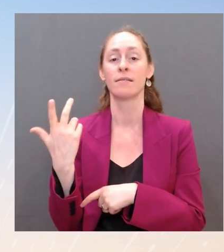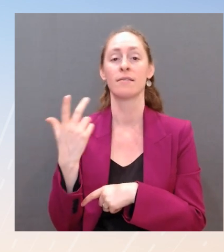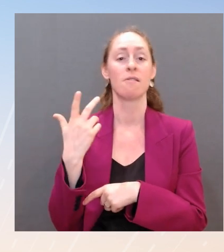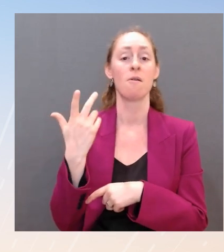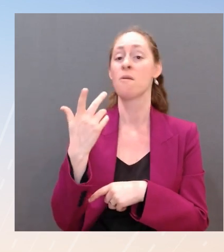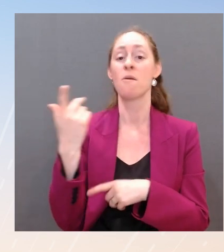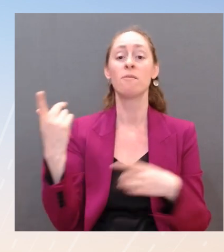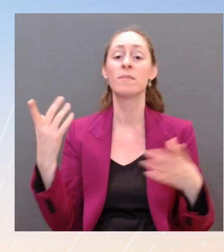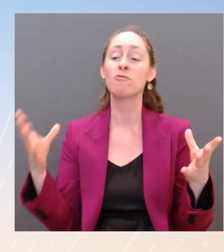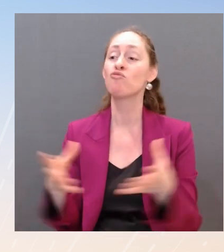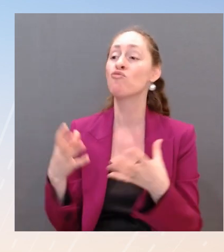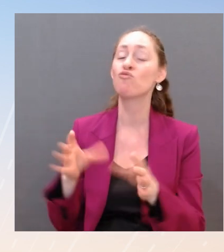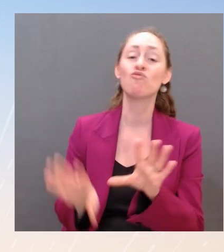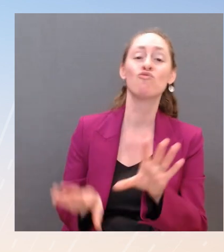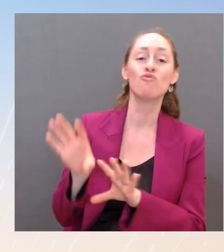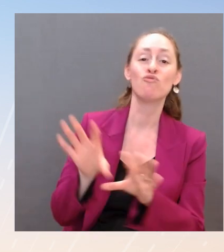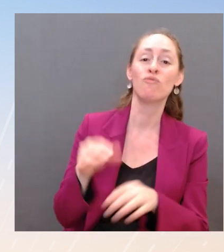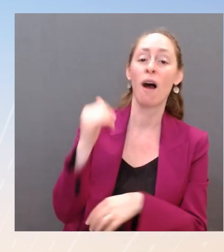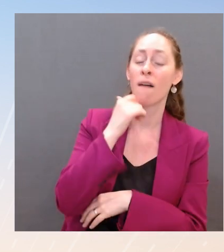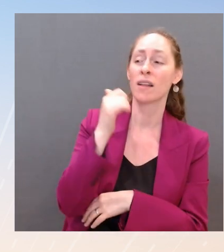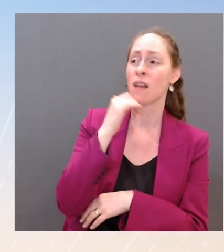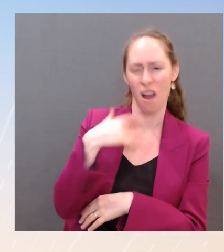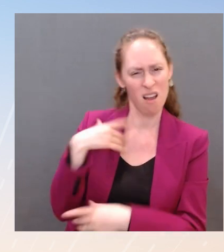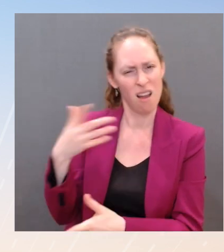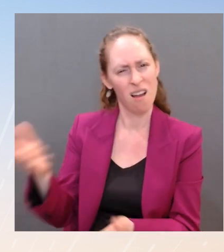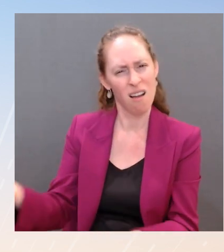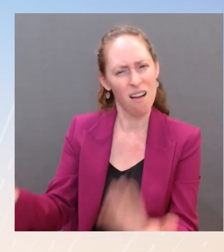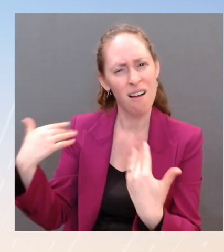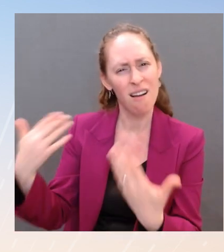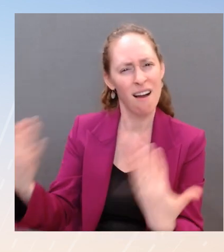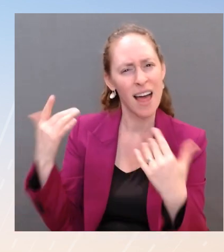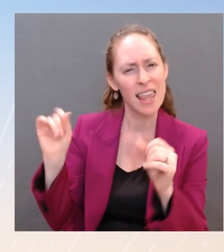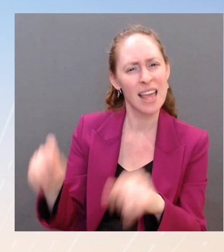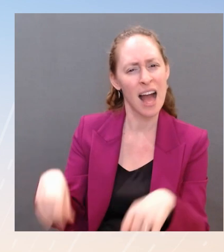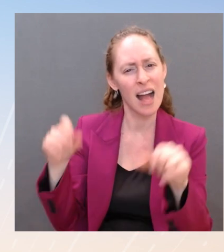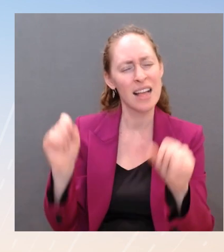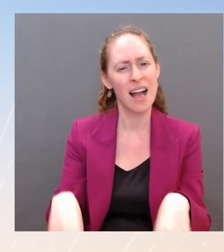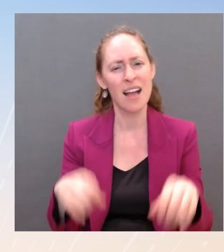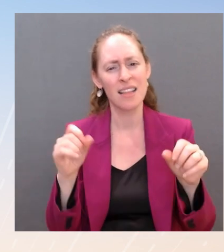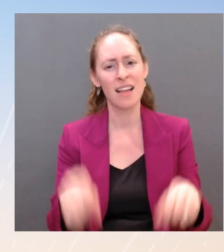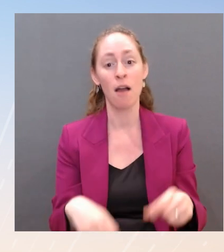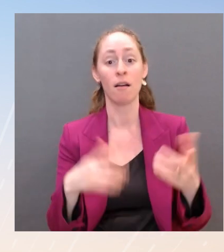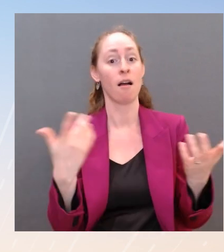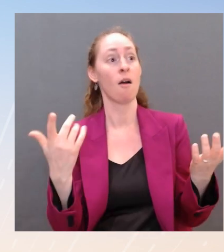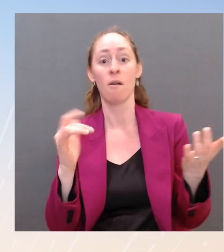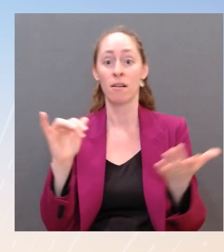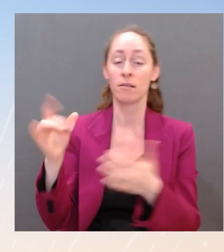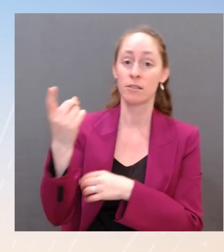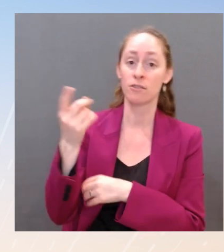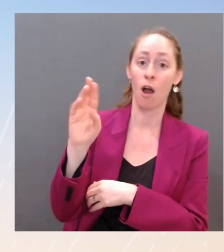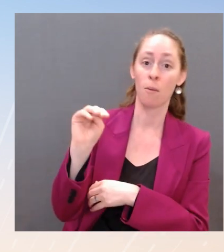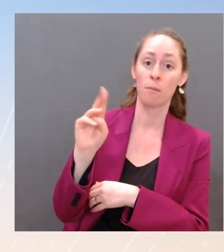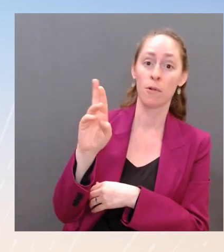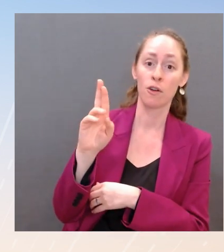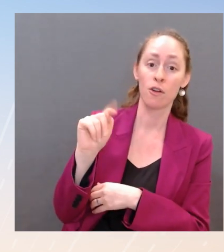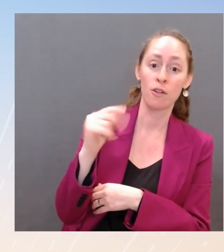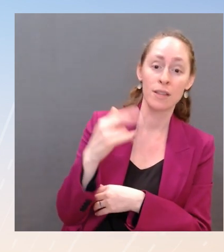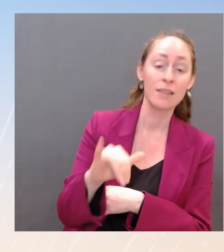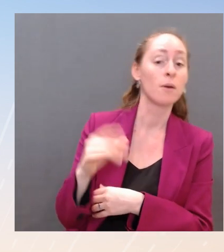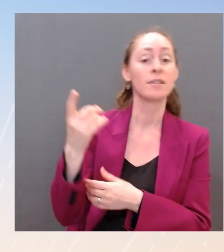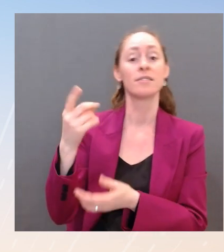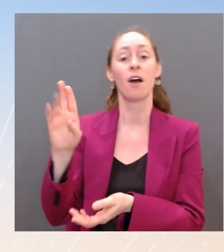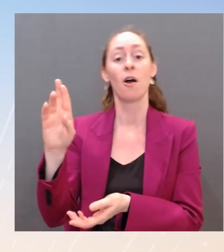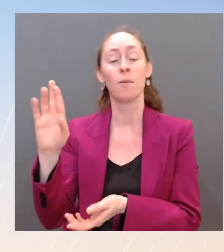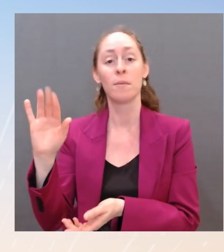highlight their stories, and bring together people like Selena, people like Dr. Murthy, people like Dr. Biden, and be able to bring everyone to say, you know,